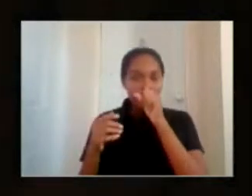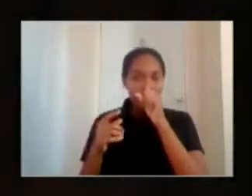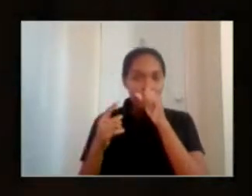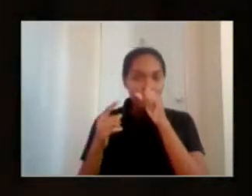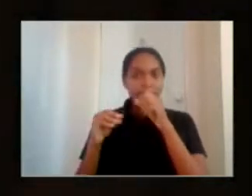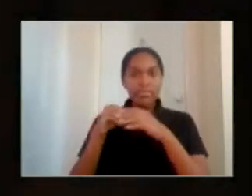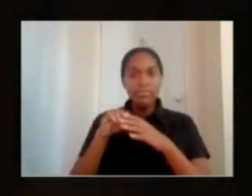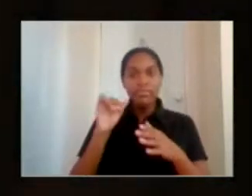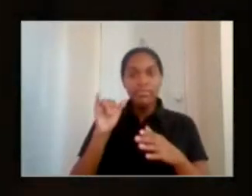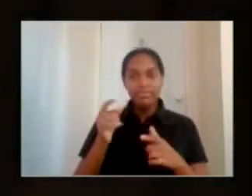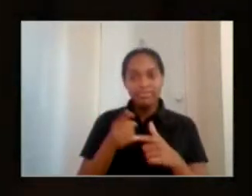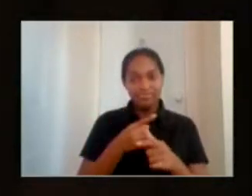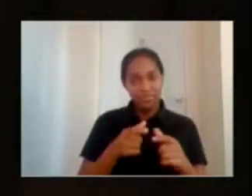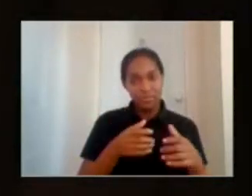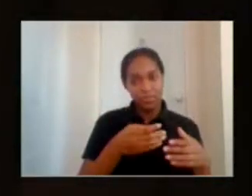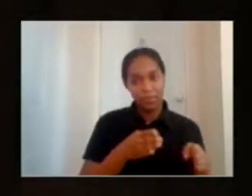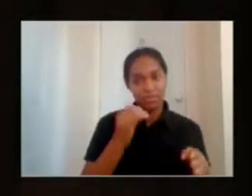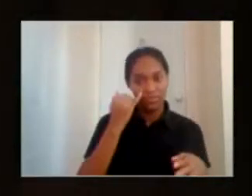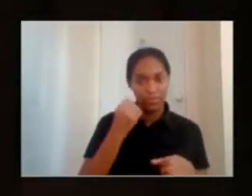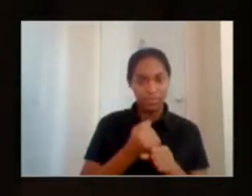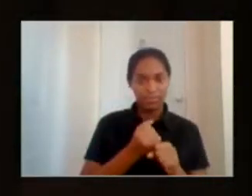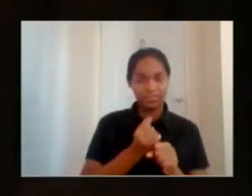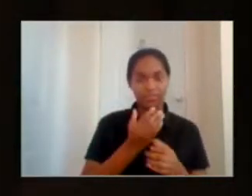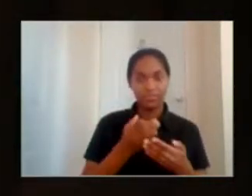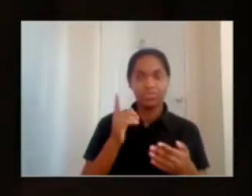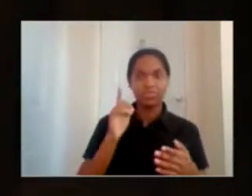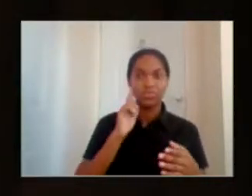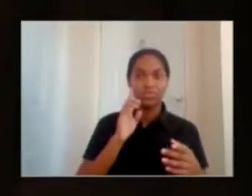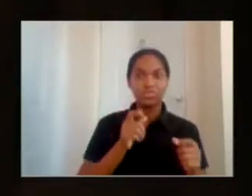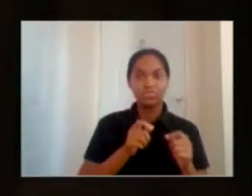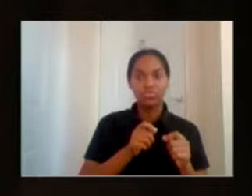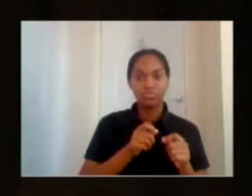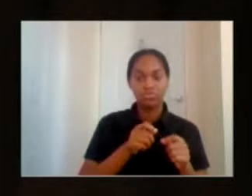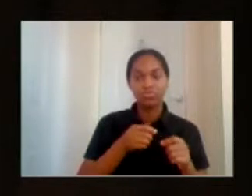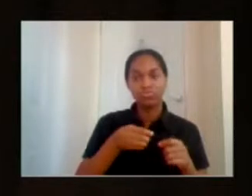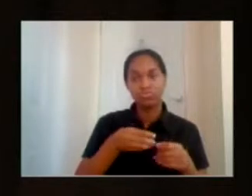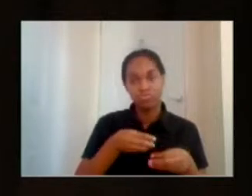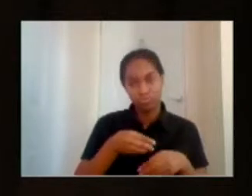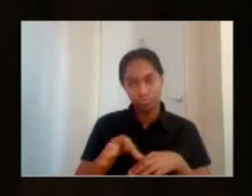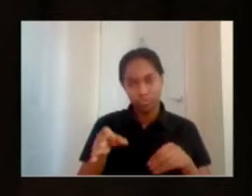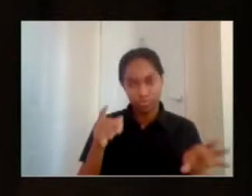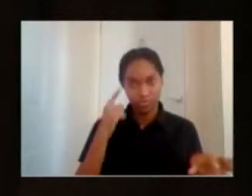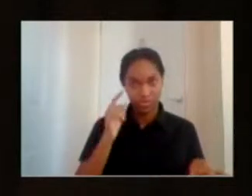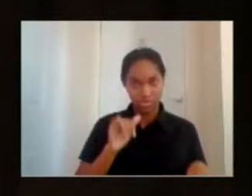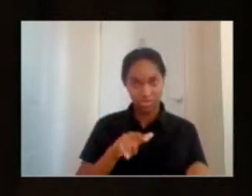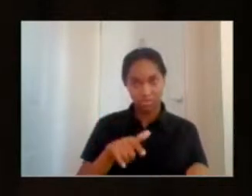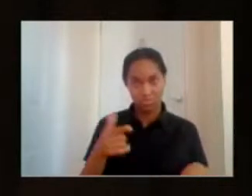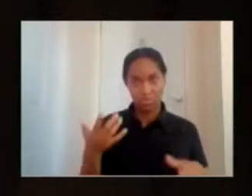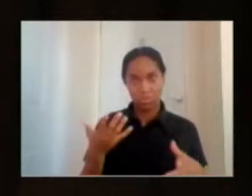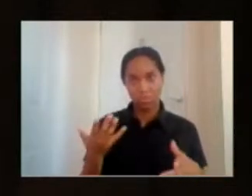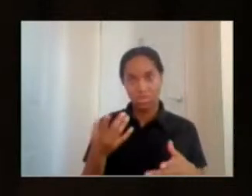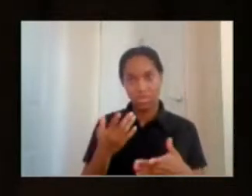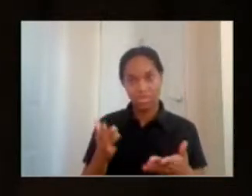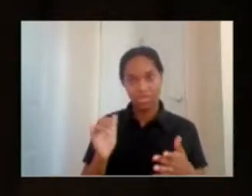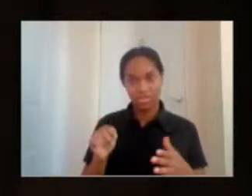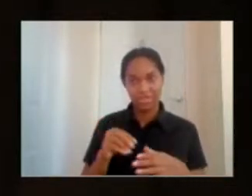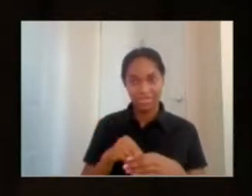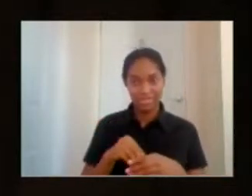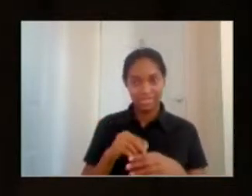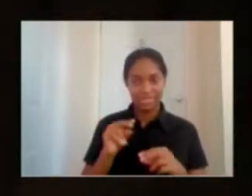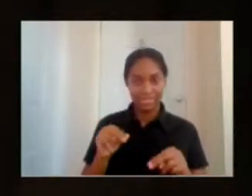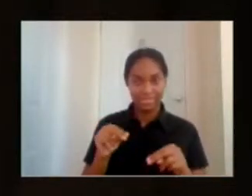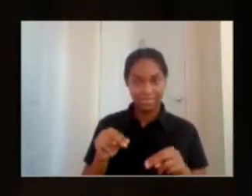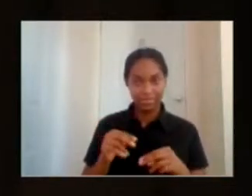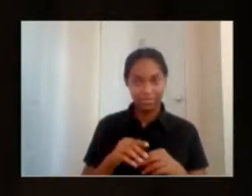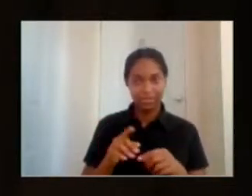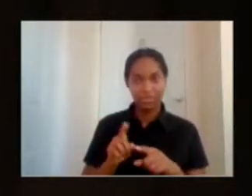box. If you're going to make something that you're going to distribute for that switchover, exactly what are the features there that are needed, the minimum set, and